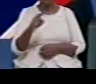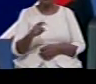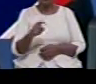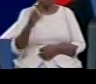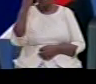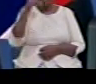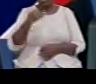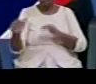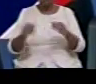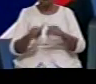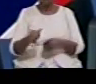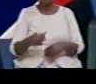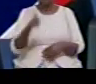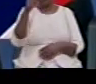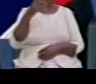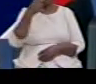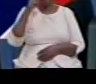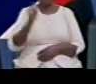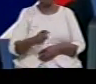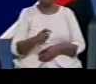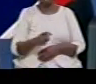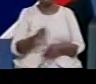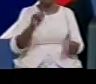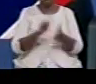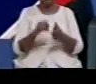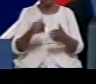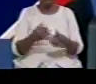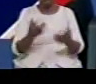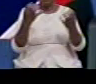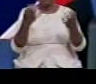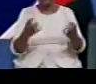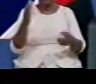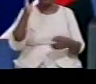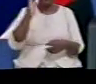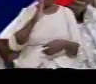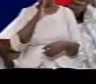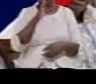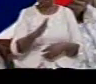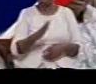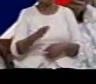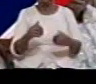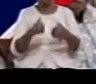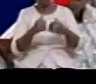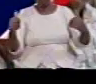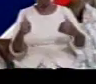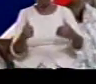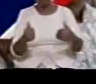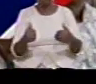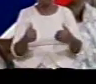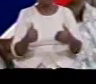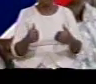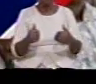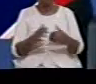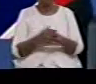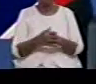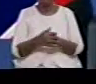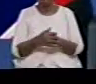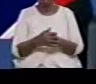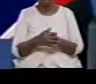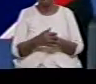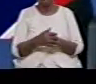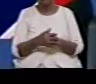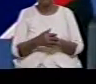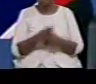God cares about the health of his people and also the cleanliness of his. Thank you very much. We have this study under